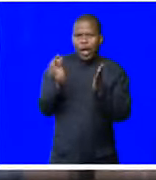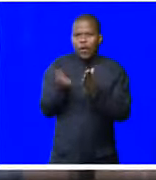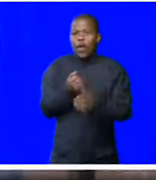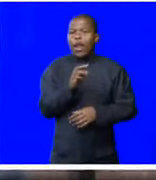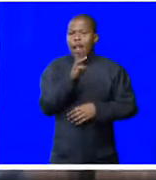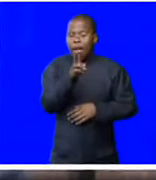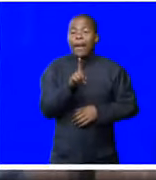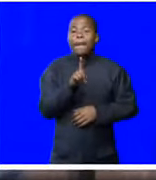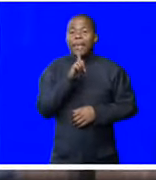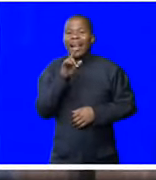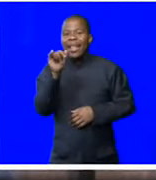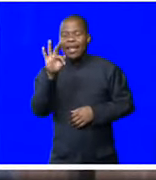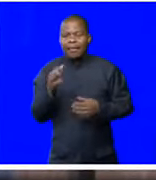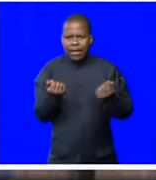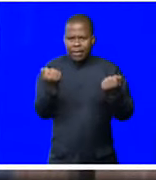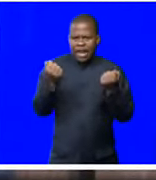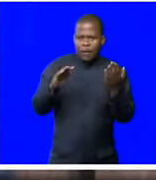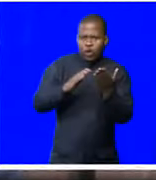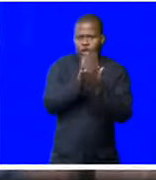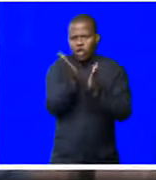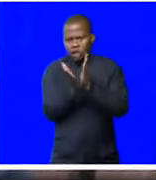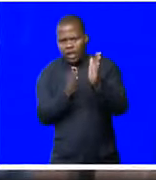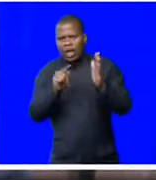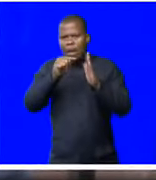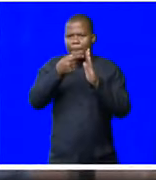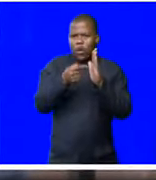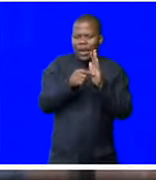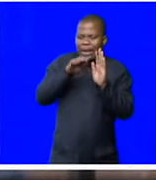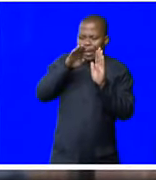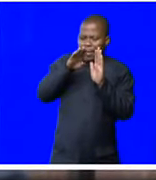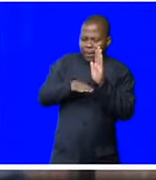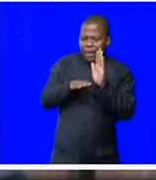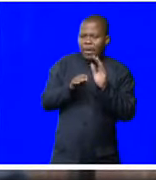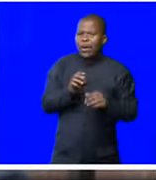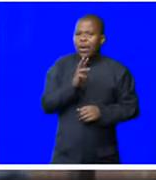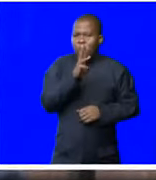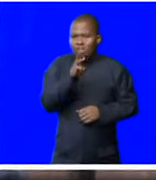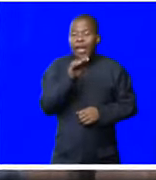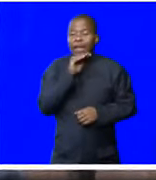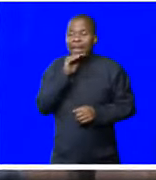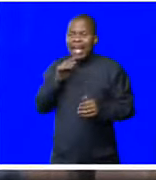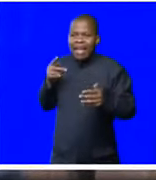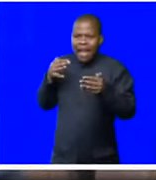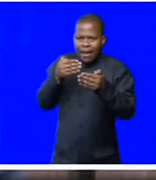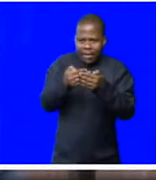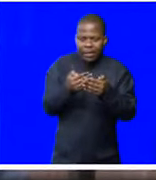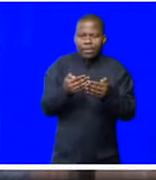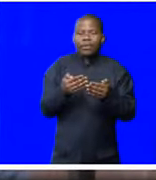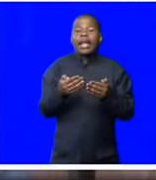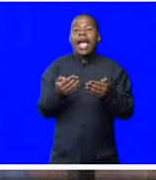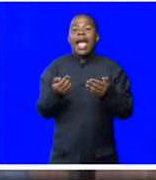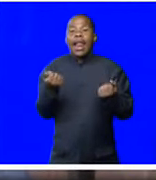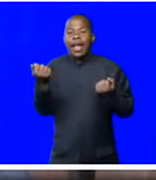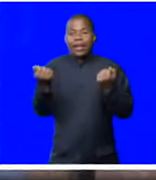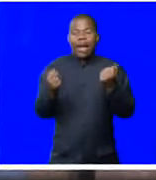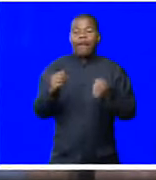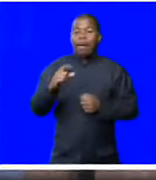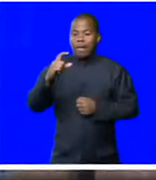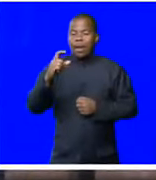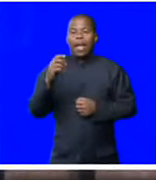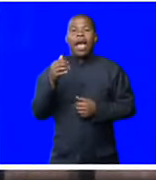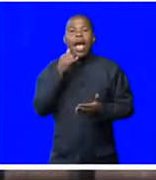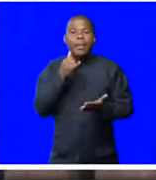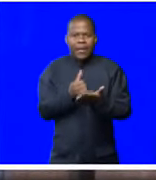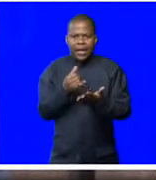uma umshayeli lo kabi. Ikumukela ama point aze afike esigabeni sokuthi lale license igcine